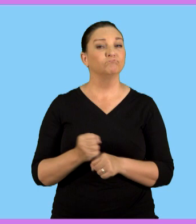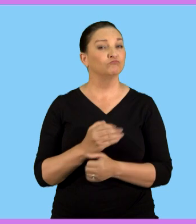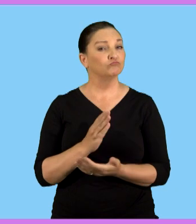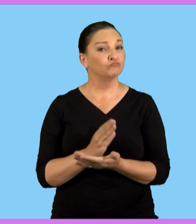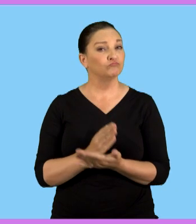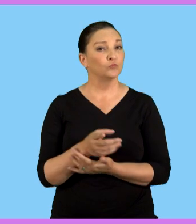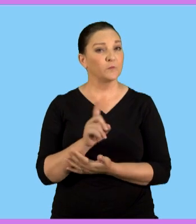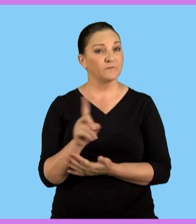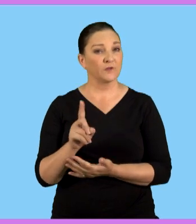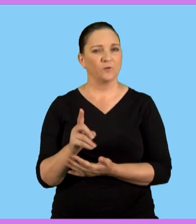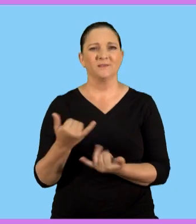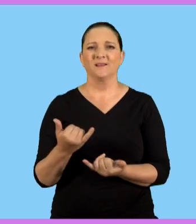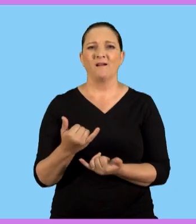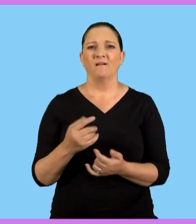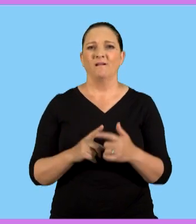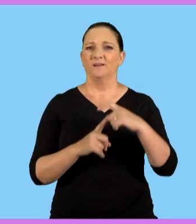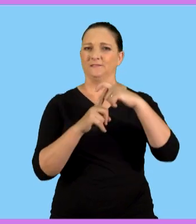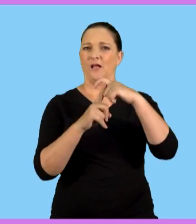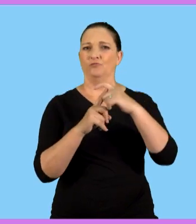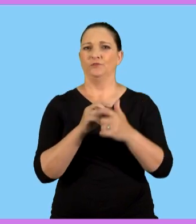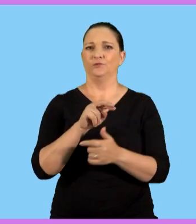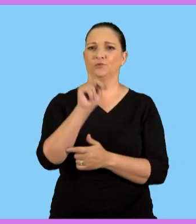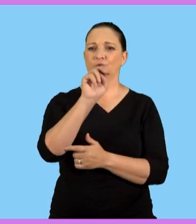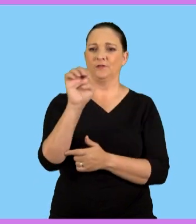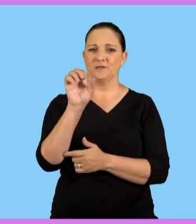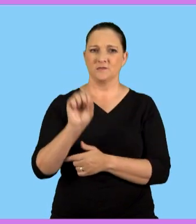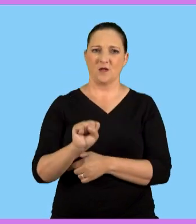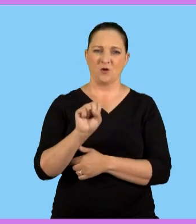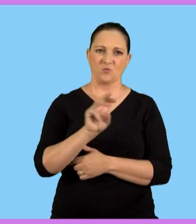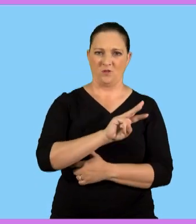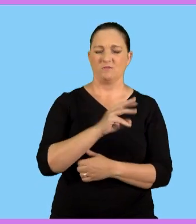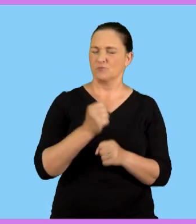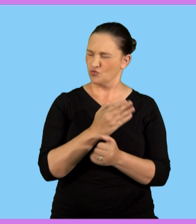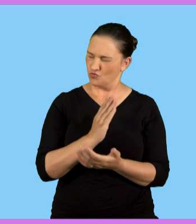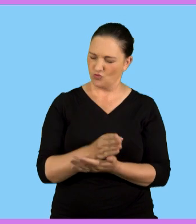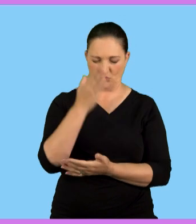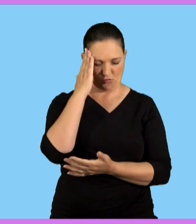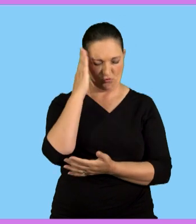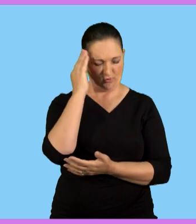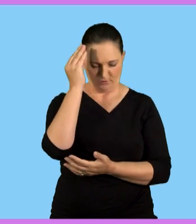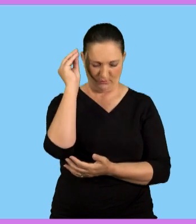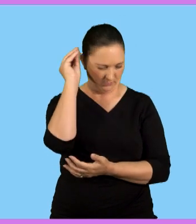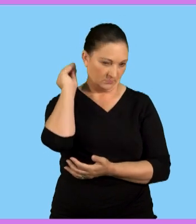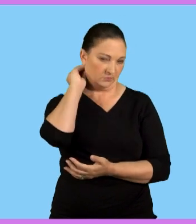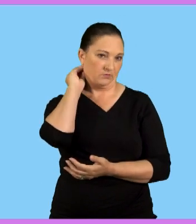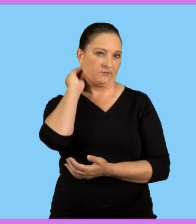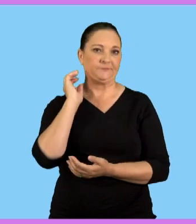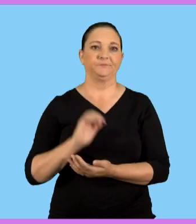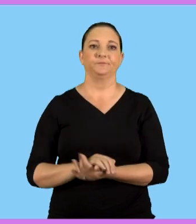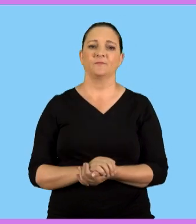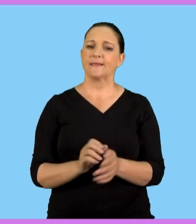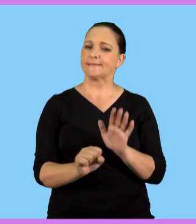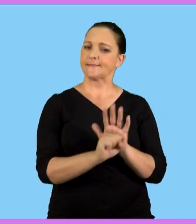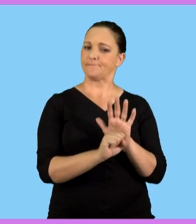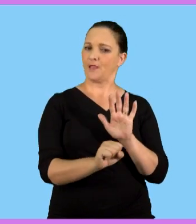Ensure that you know your general direction, the compass direction that we are referring to, okay? Also important,